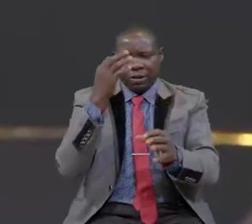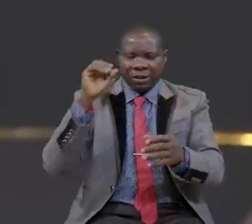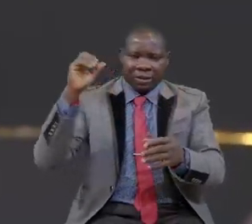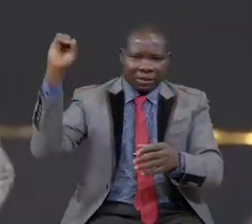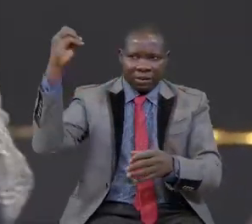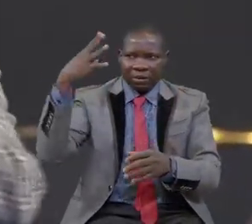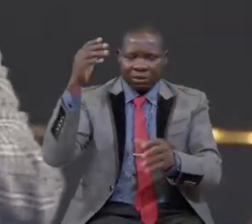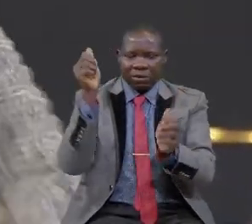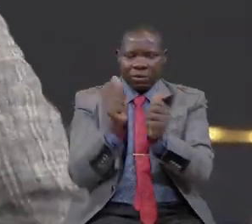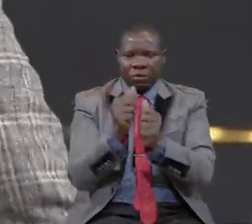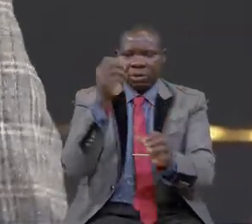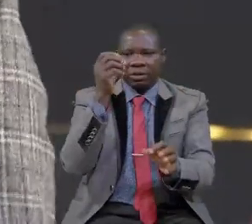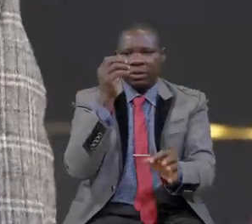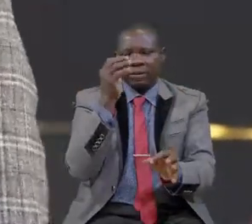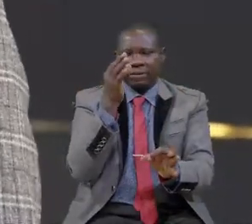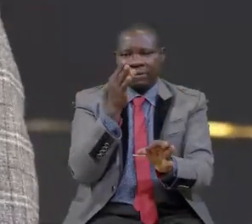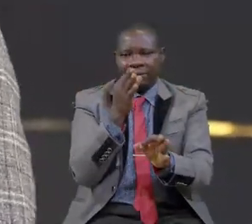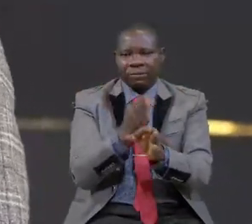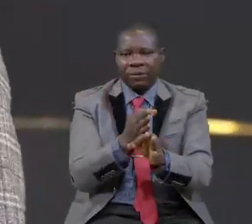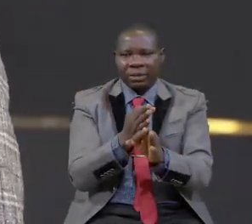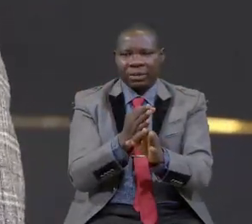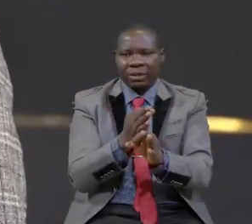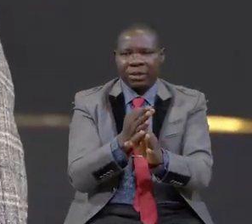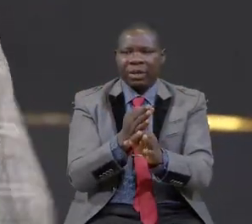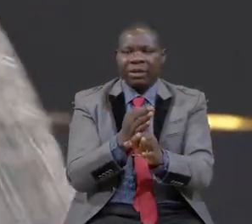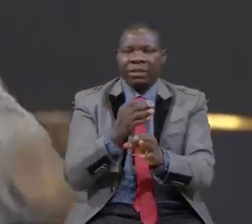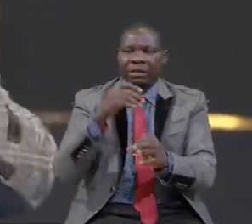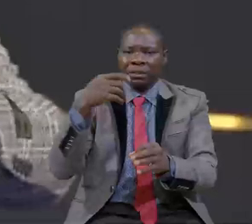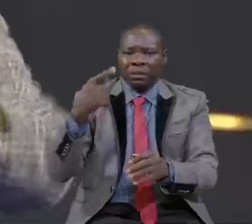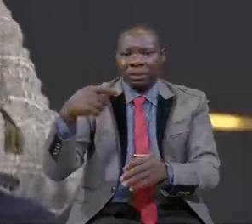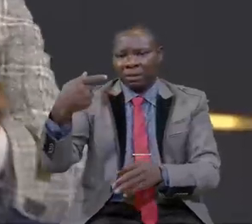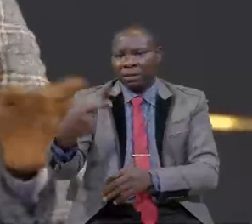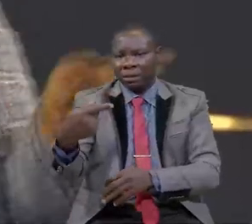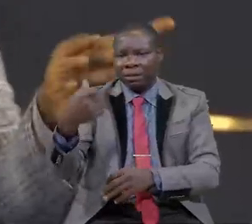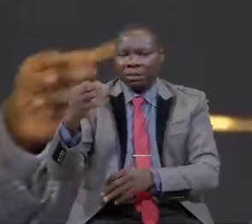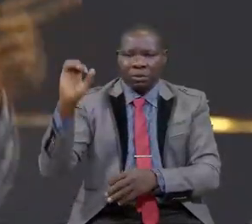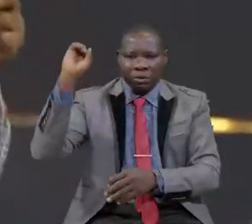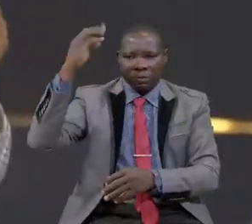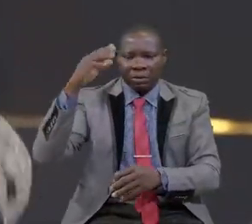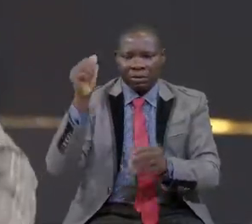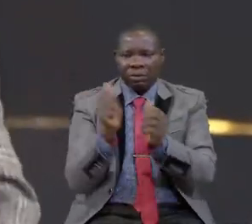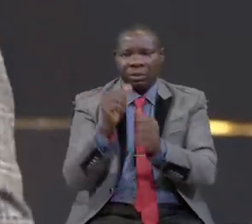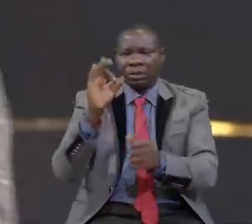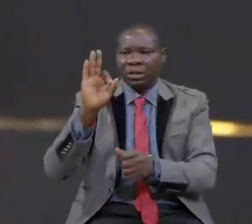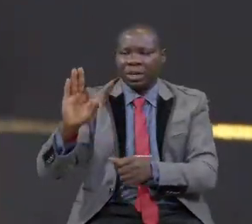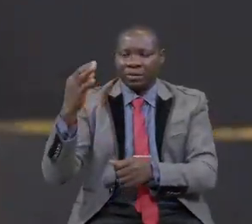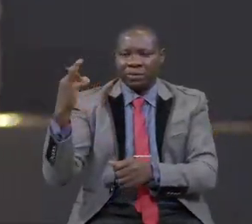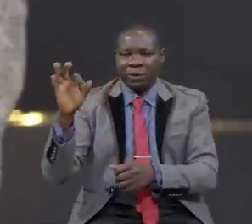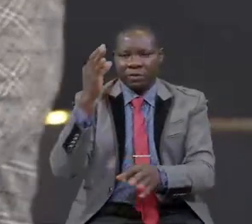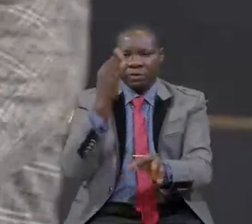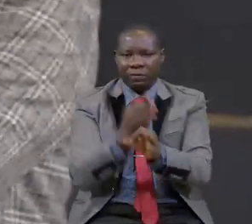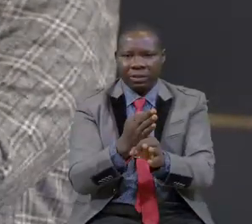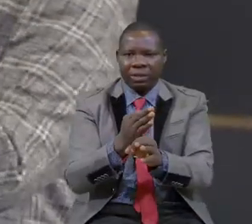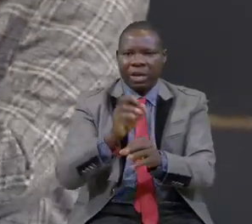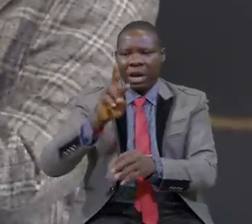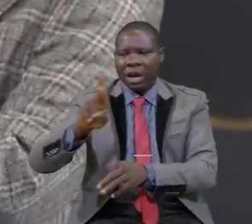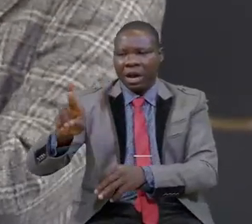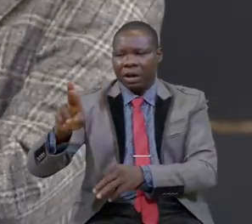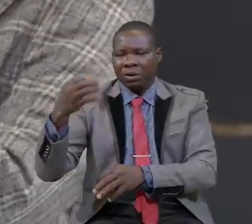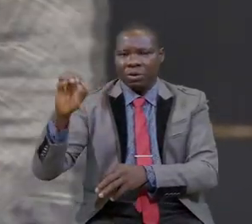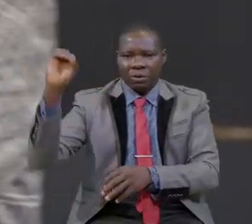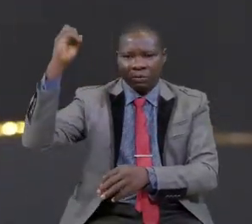grace with the F of faith. And the R of grace with the A of